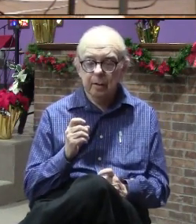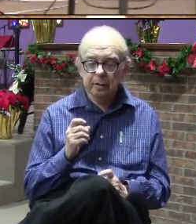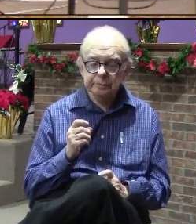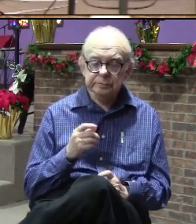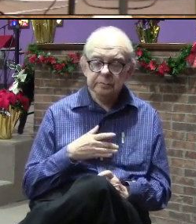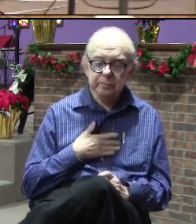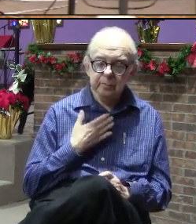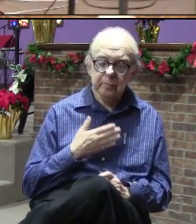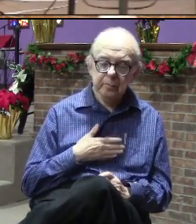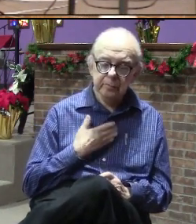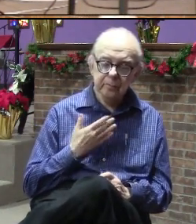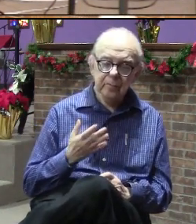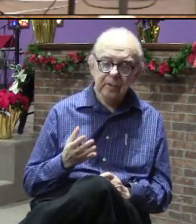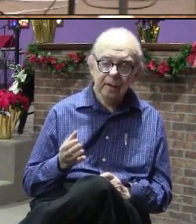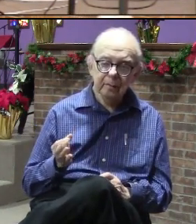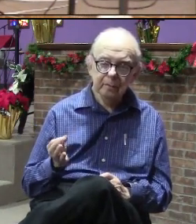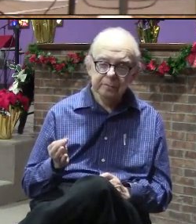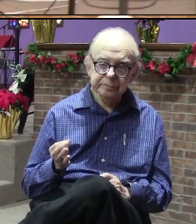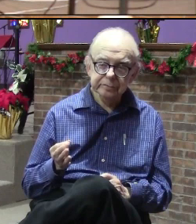joy of this